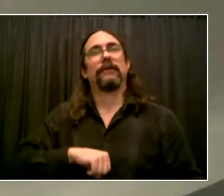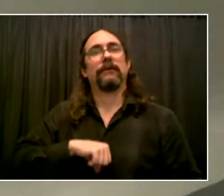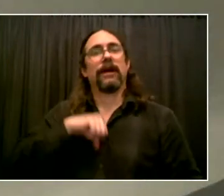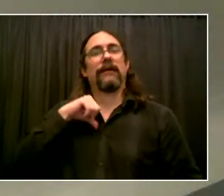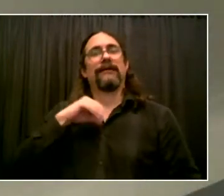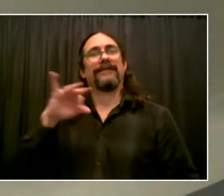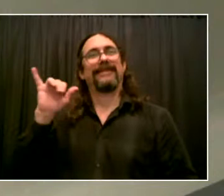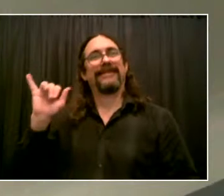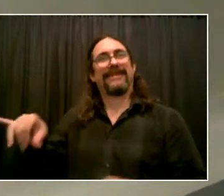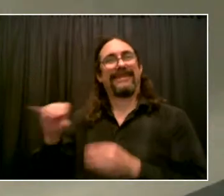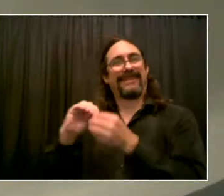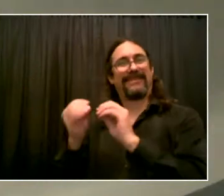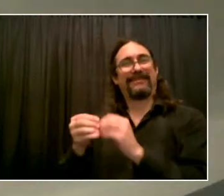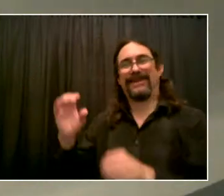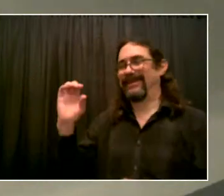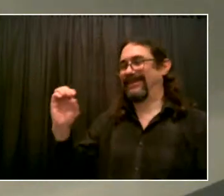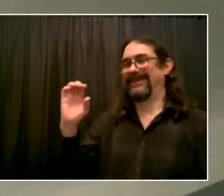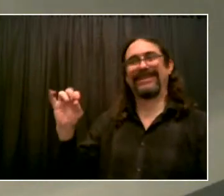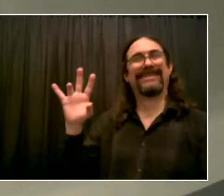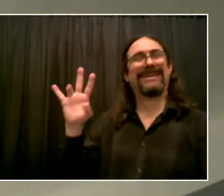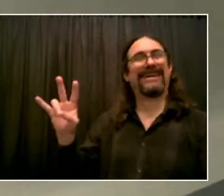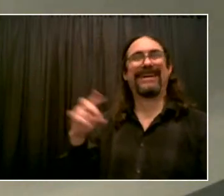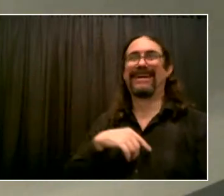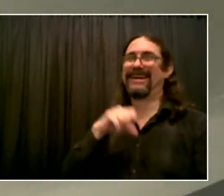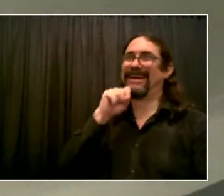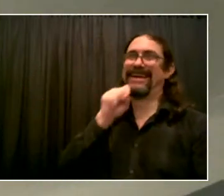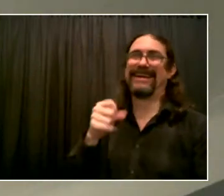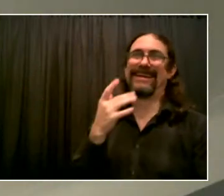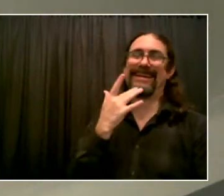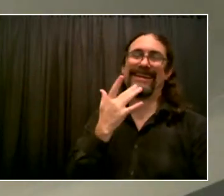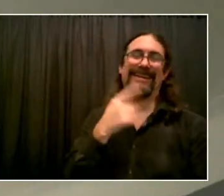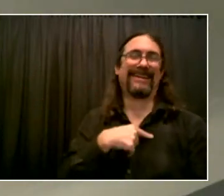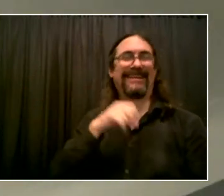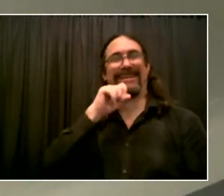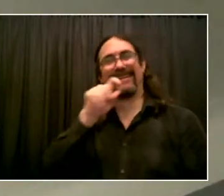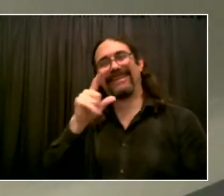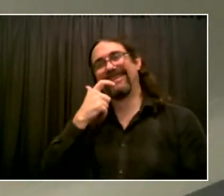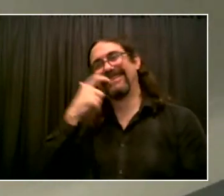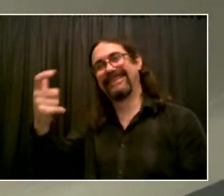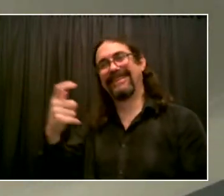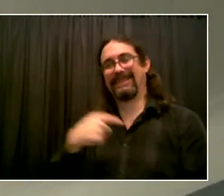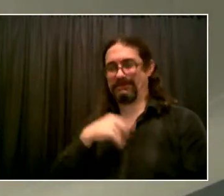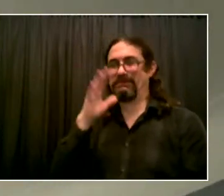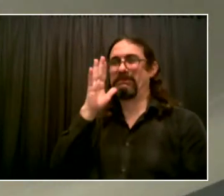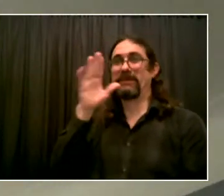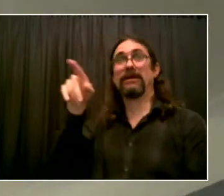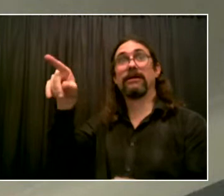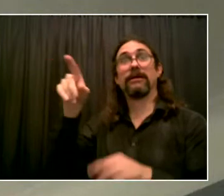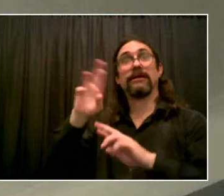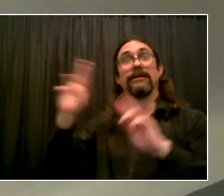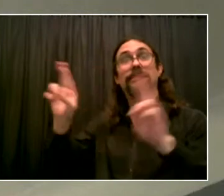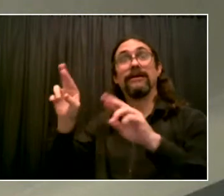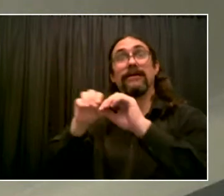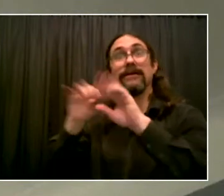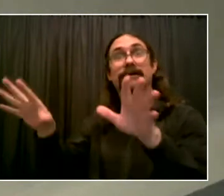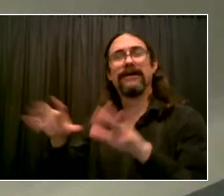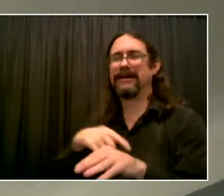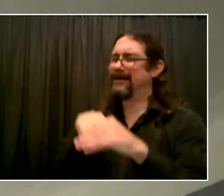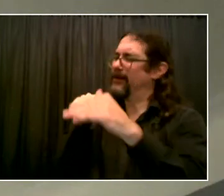James Bond movie in the movie theaters when it comes out. You know, quite